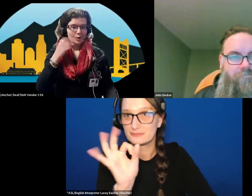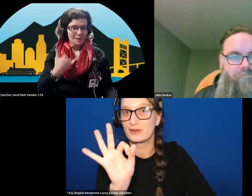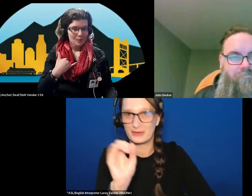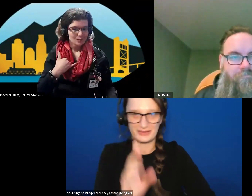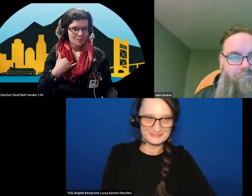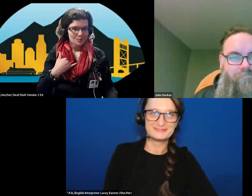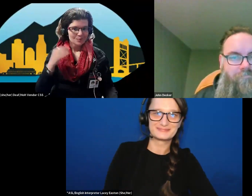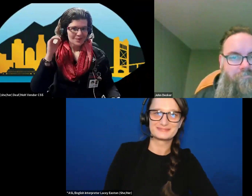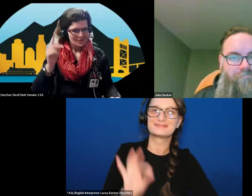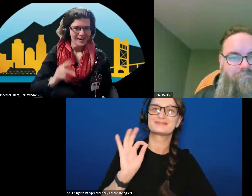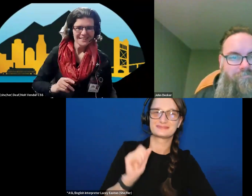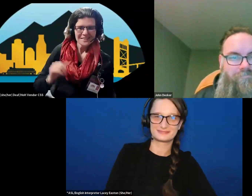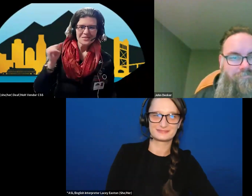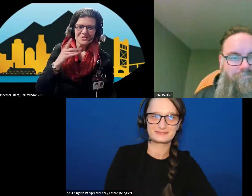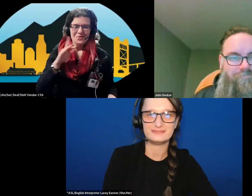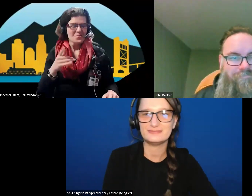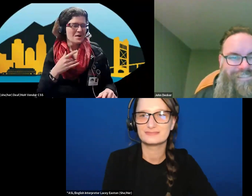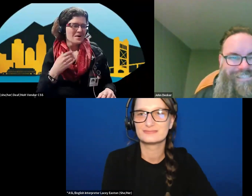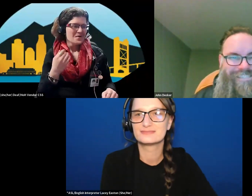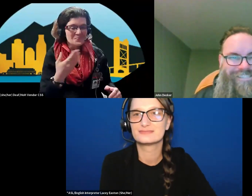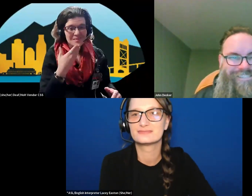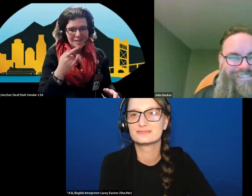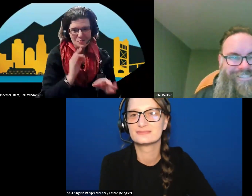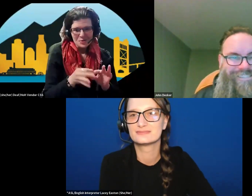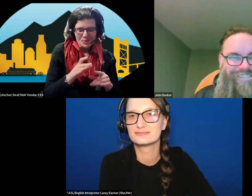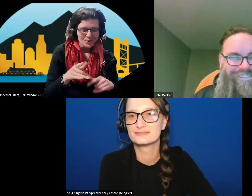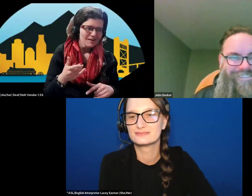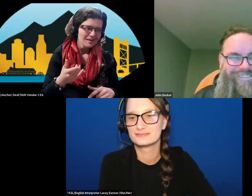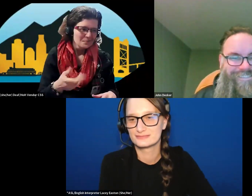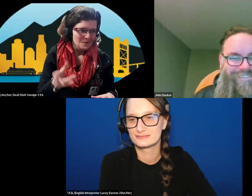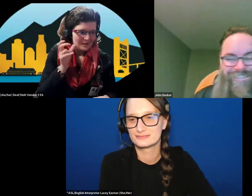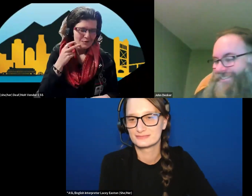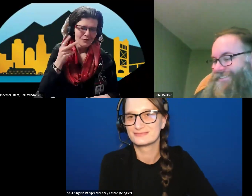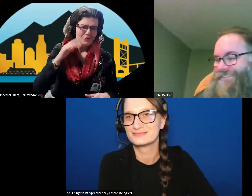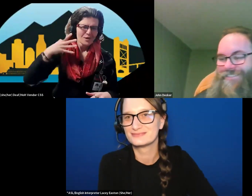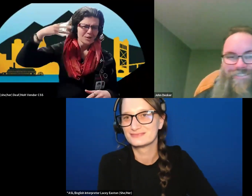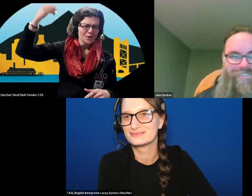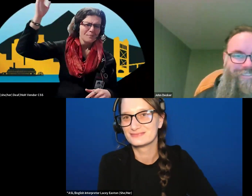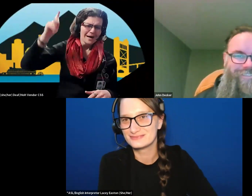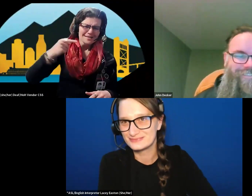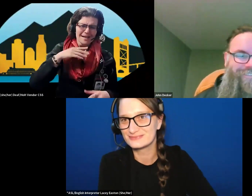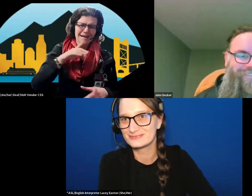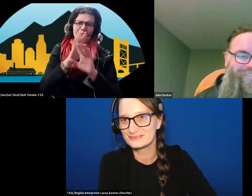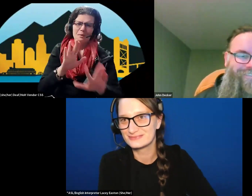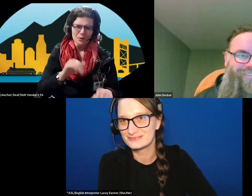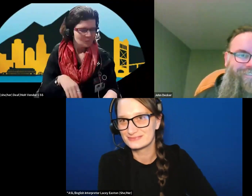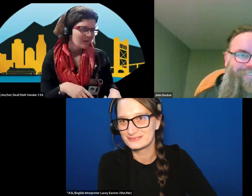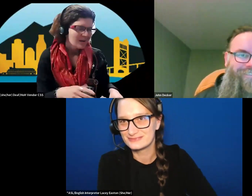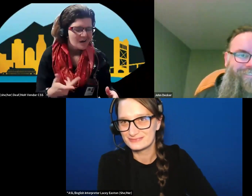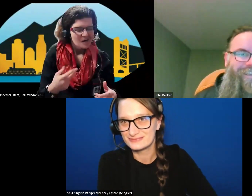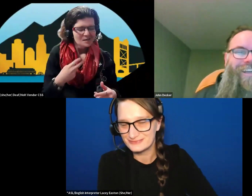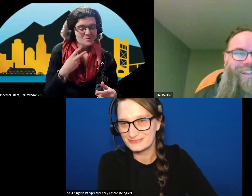Okay, can you hear me now? Okay, so thank you, interpreter, and thank you for the voice I heard in the back saying, hey, I'm on